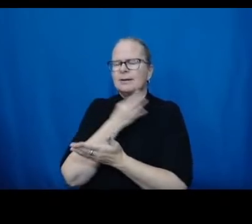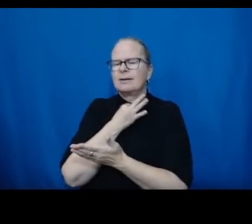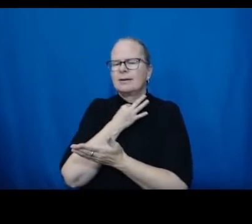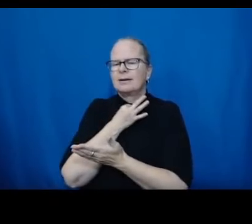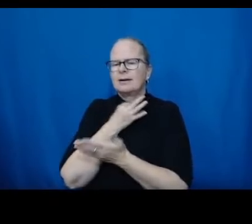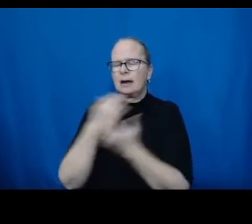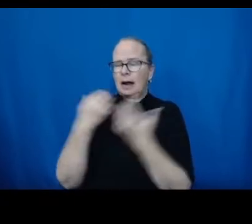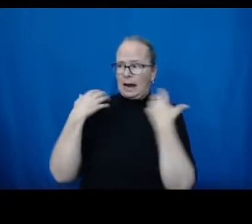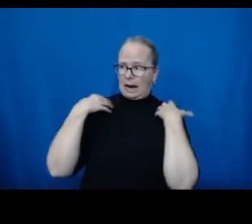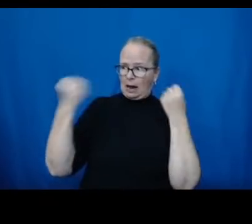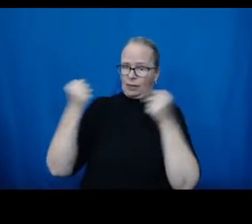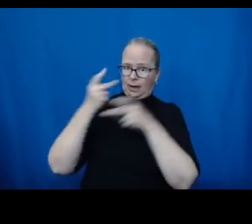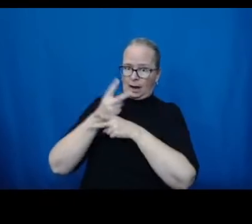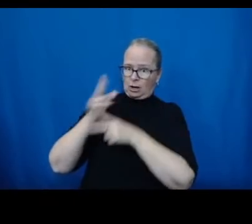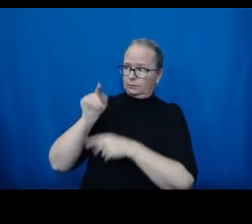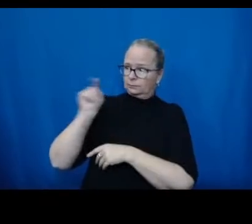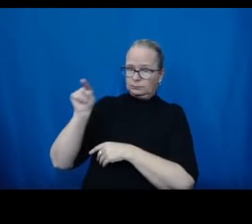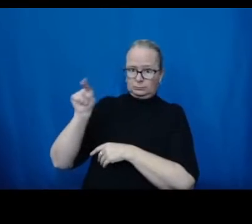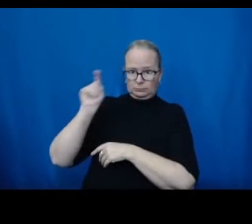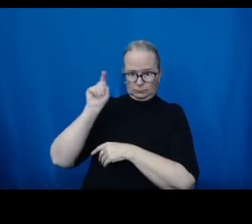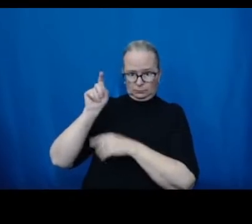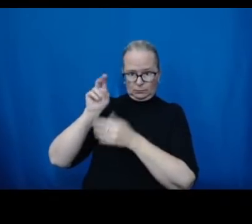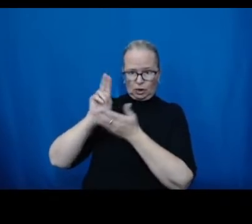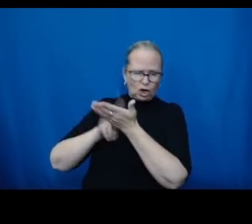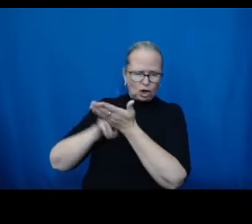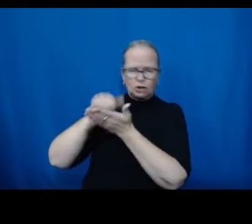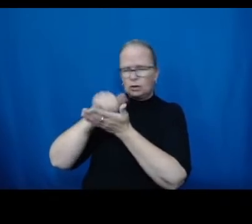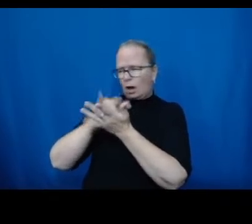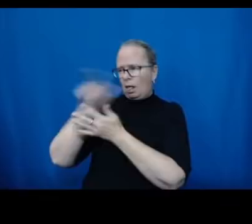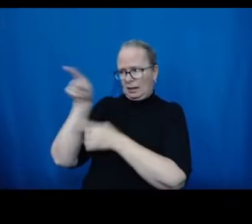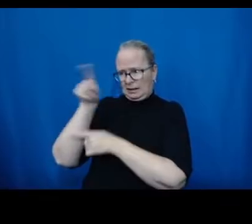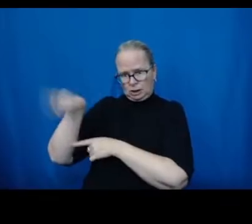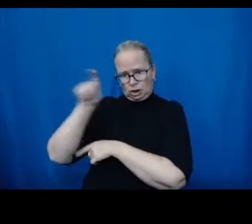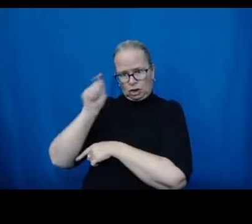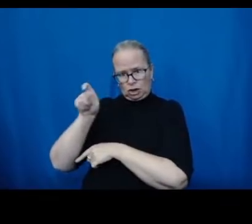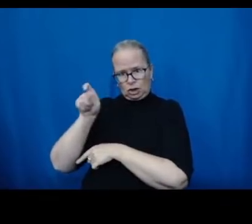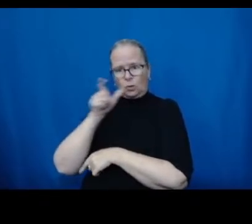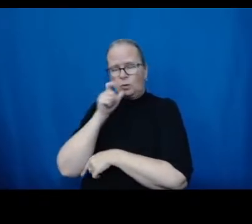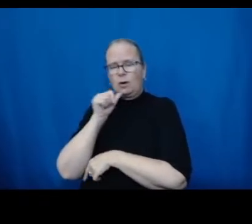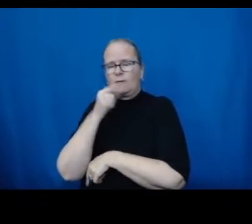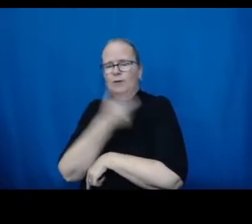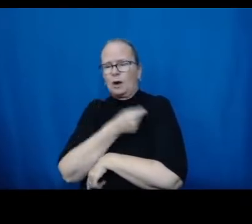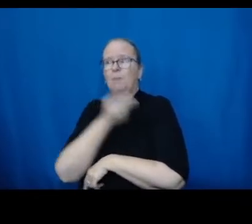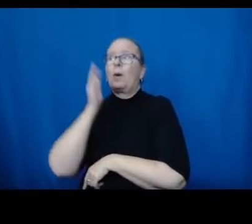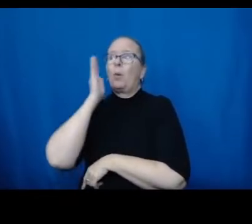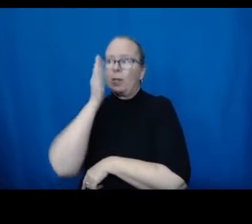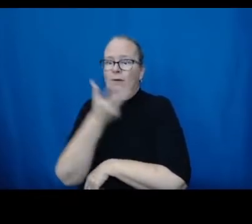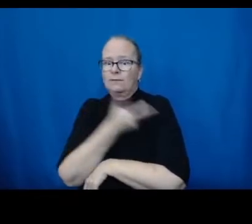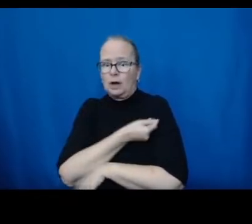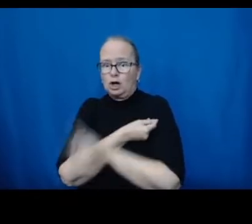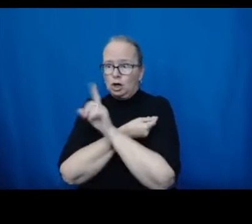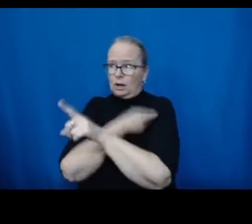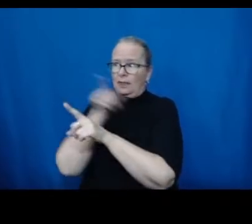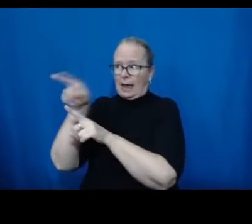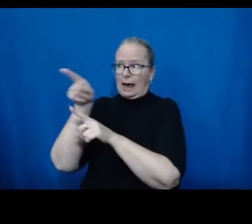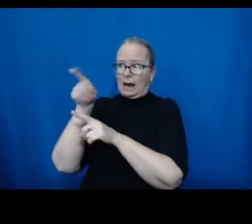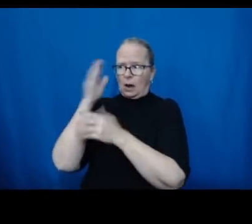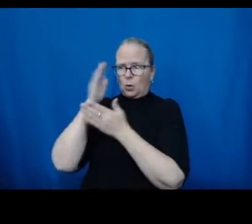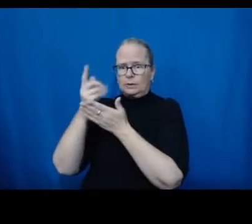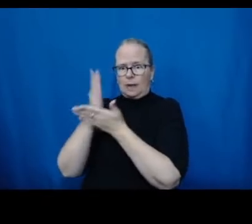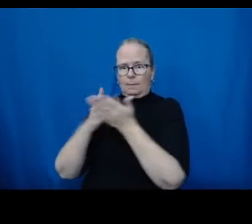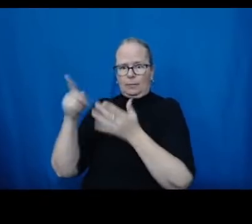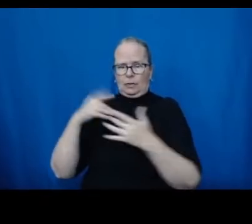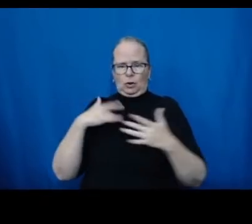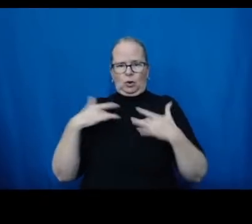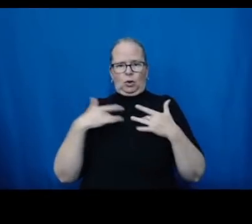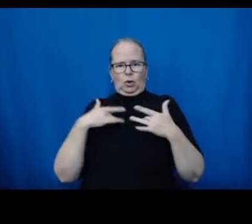if it's prevalent enough to be something that concerns this panel. And if so, how can or should the province kind of prepare to deal